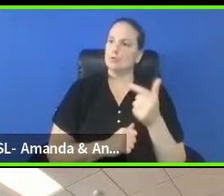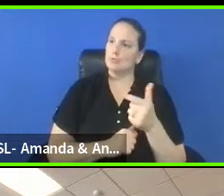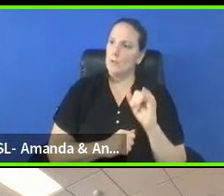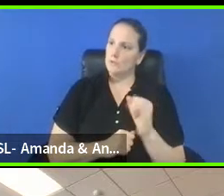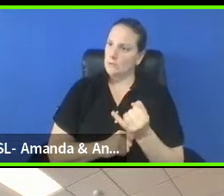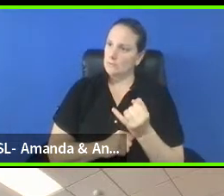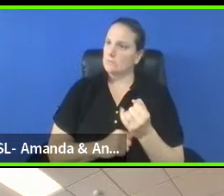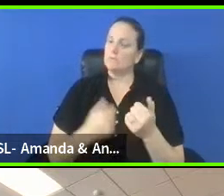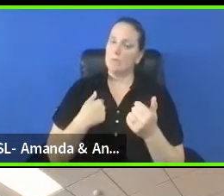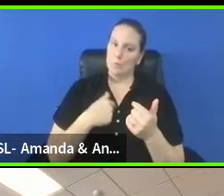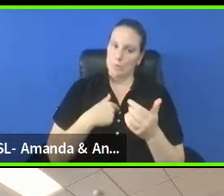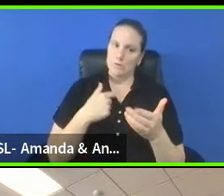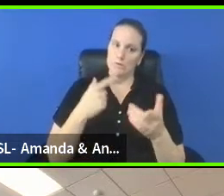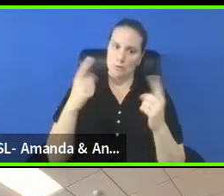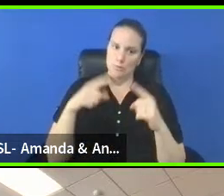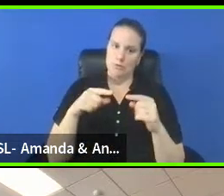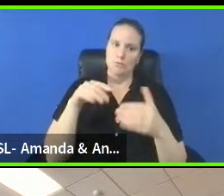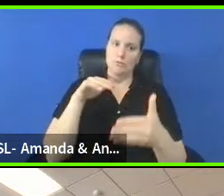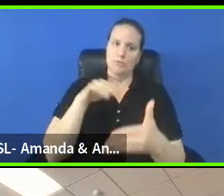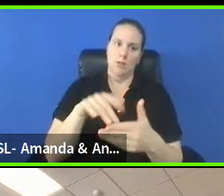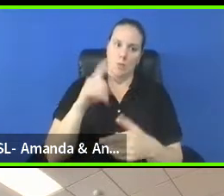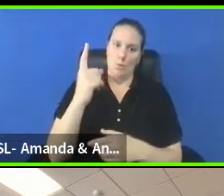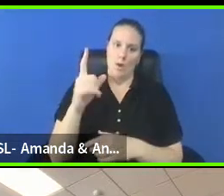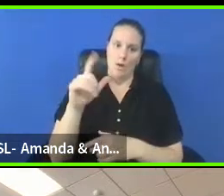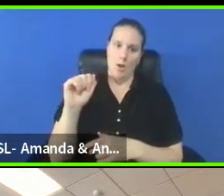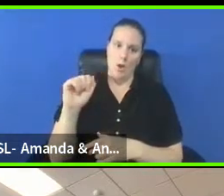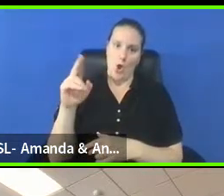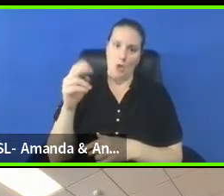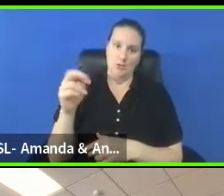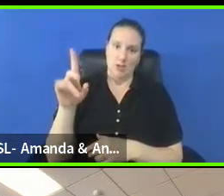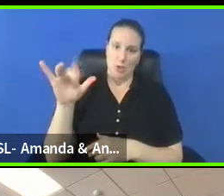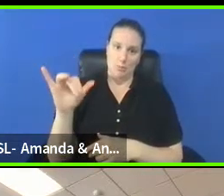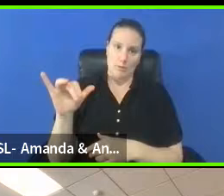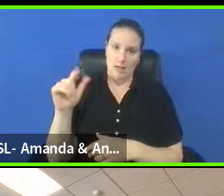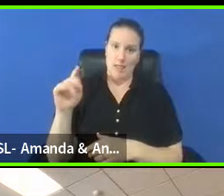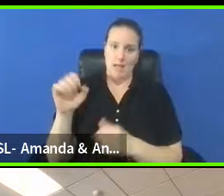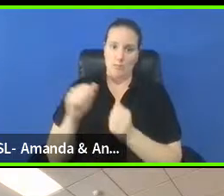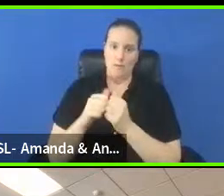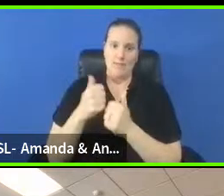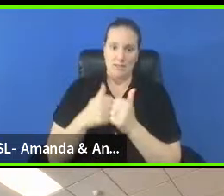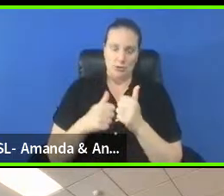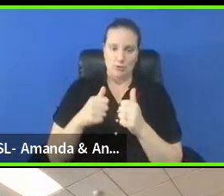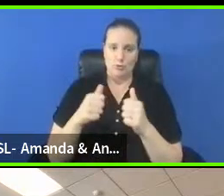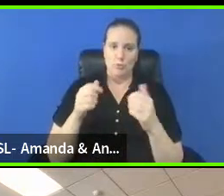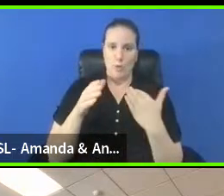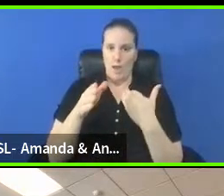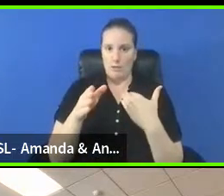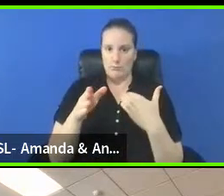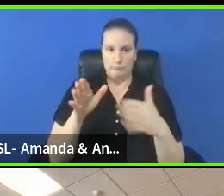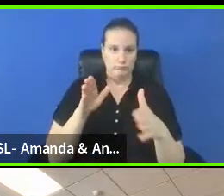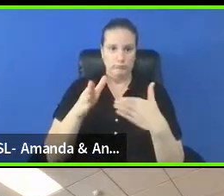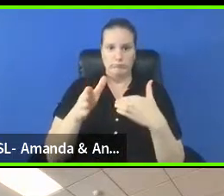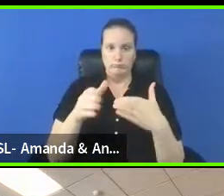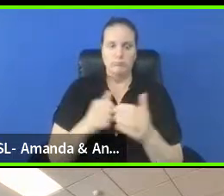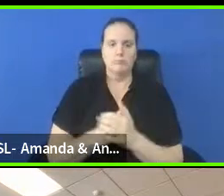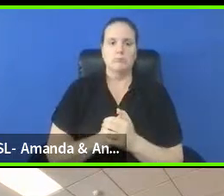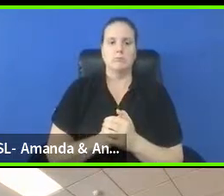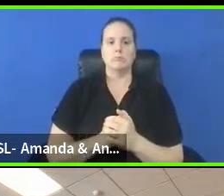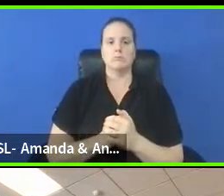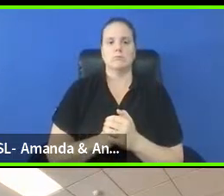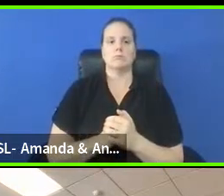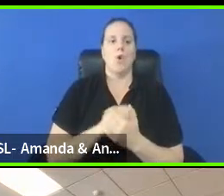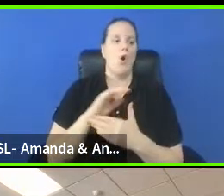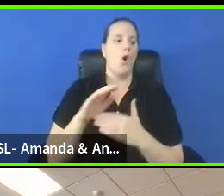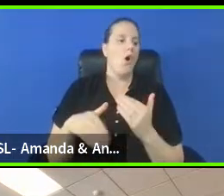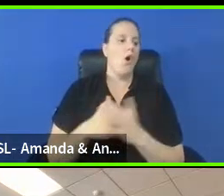study one auxiliary lane in each direction. And with that, putting all of the bells